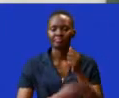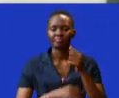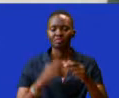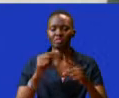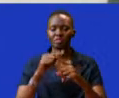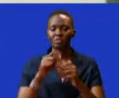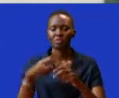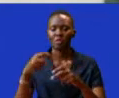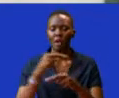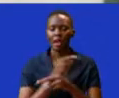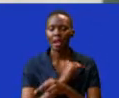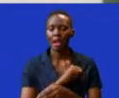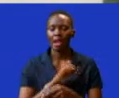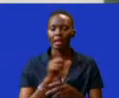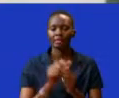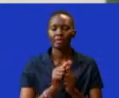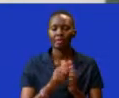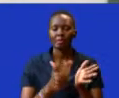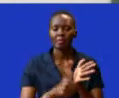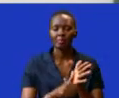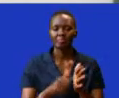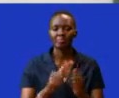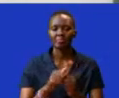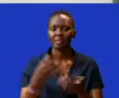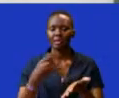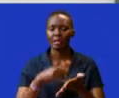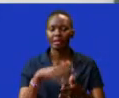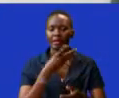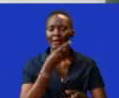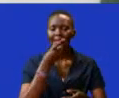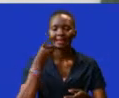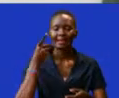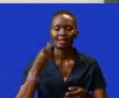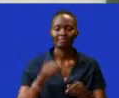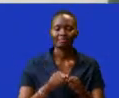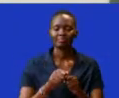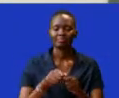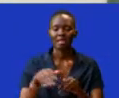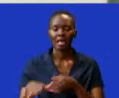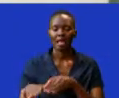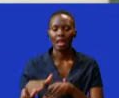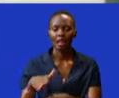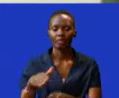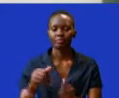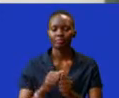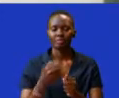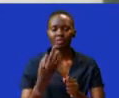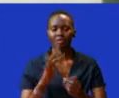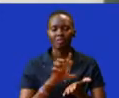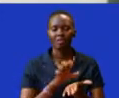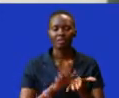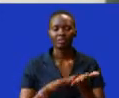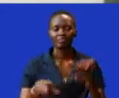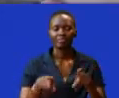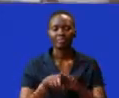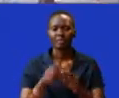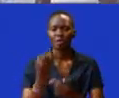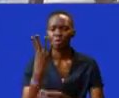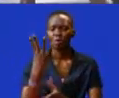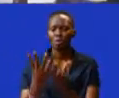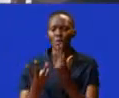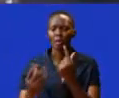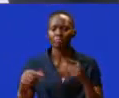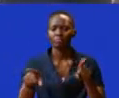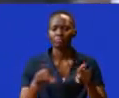disasters, including drought, floods, landslides, urban and forest fires,